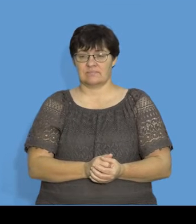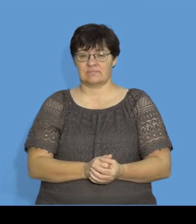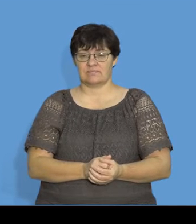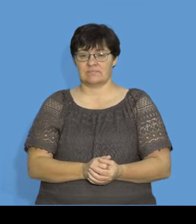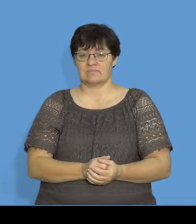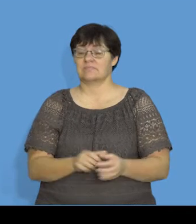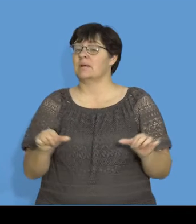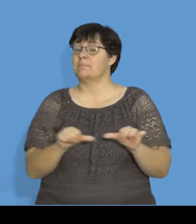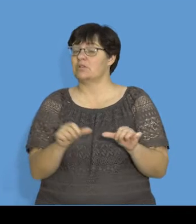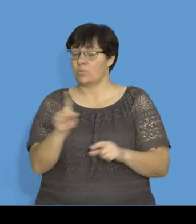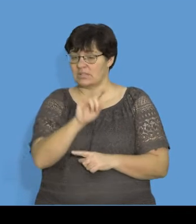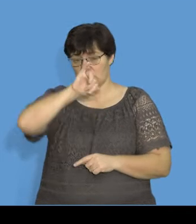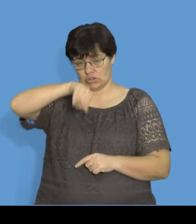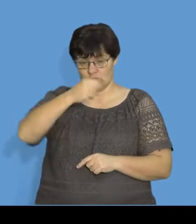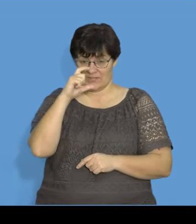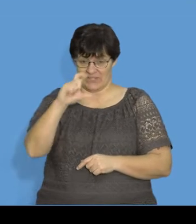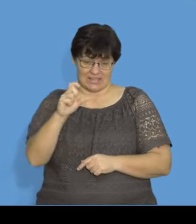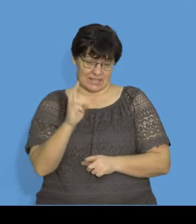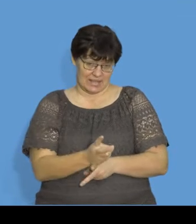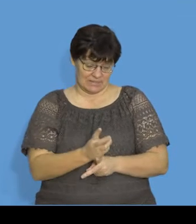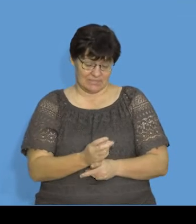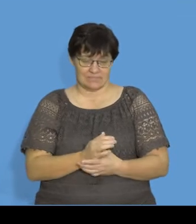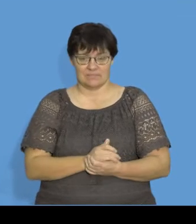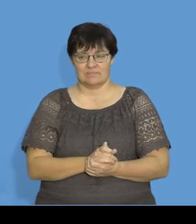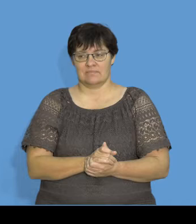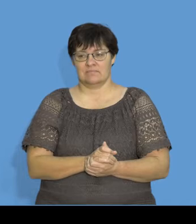Again, it's measured in joules.